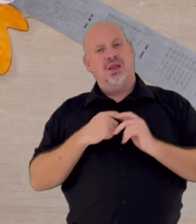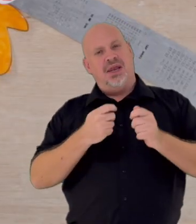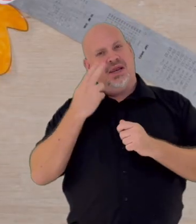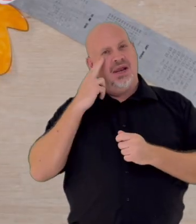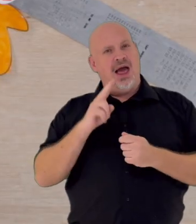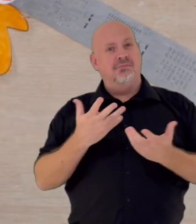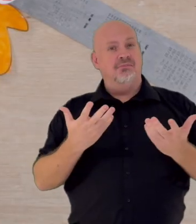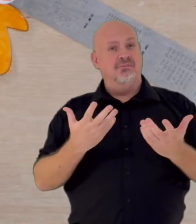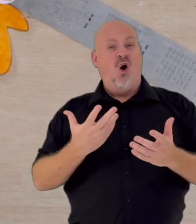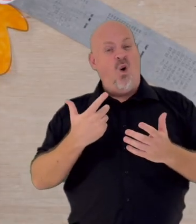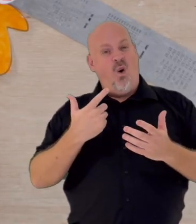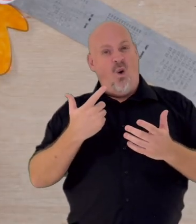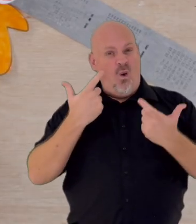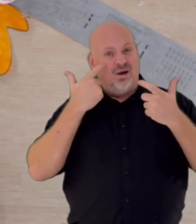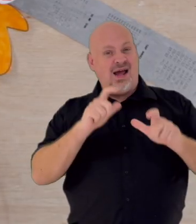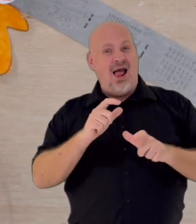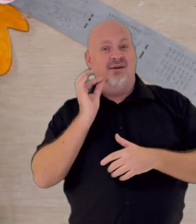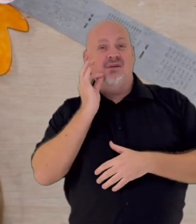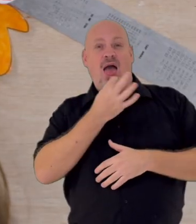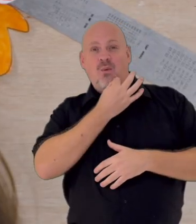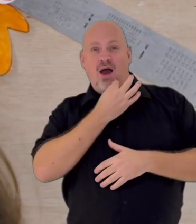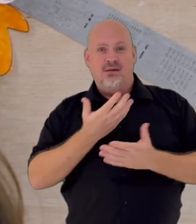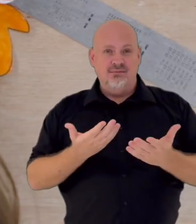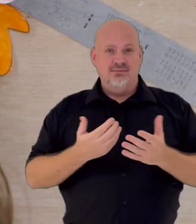Hotel Flower.